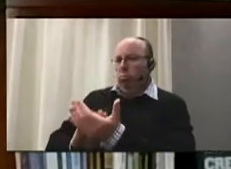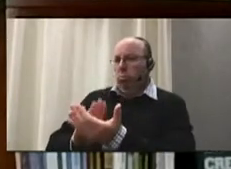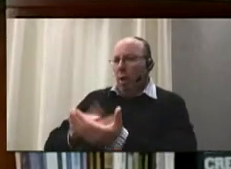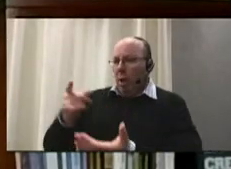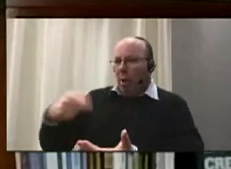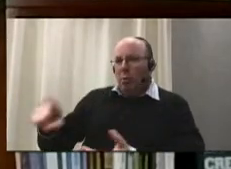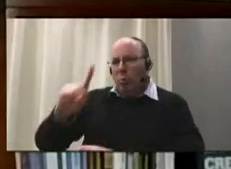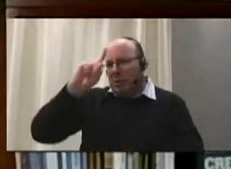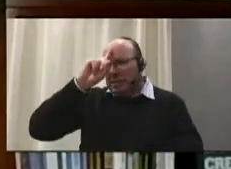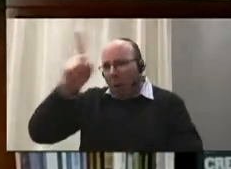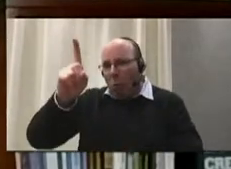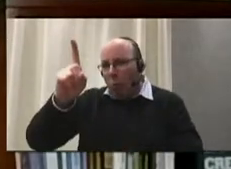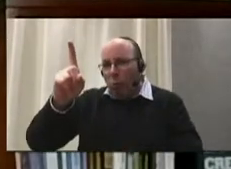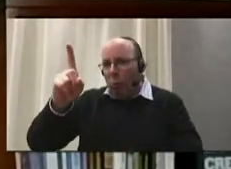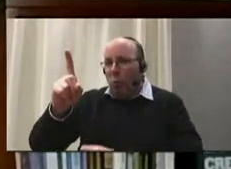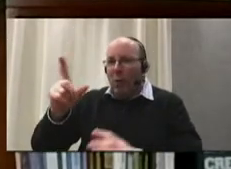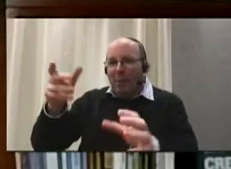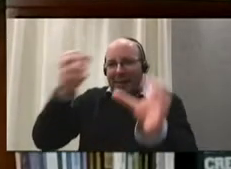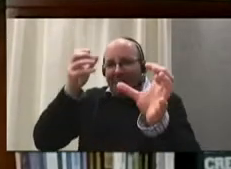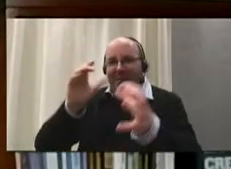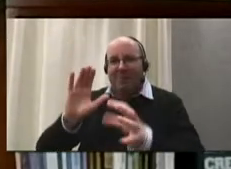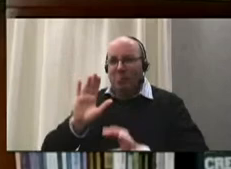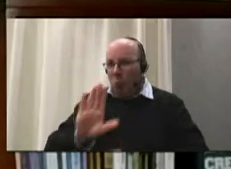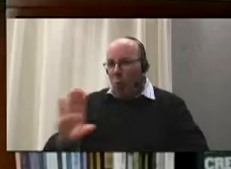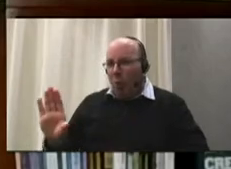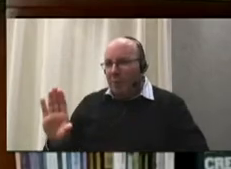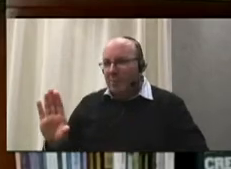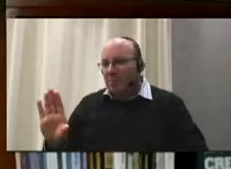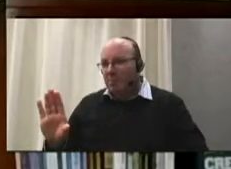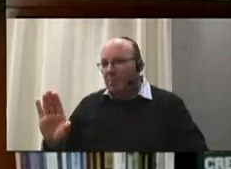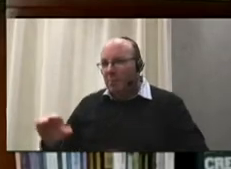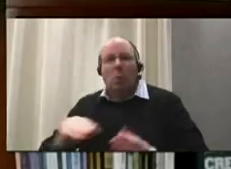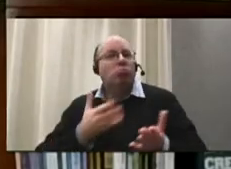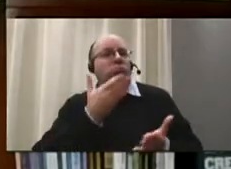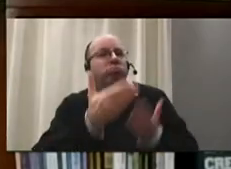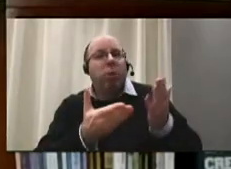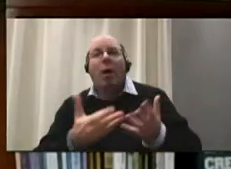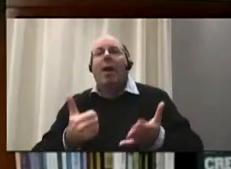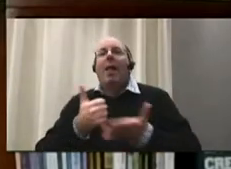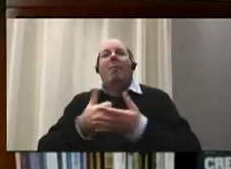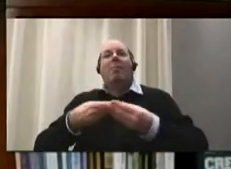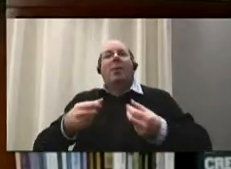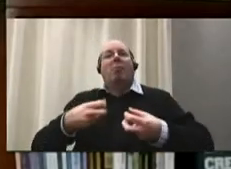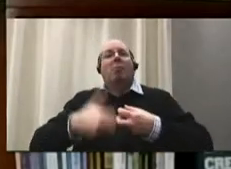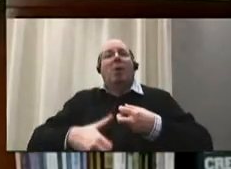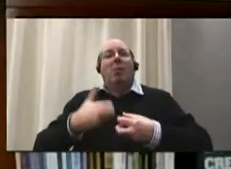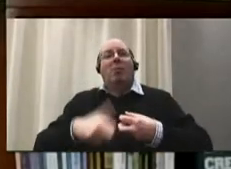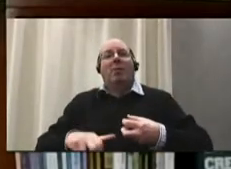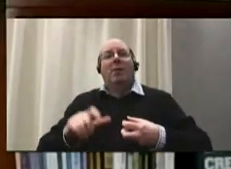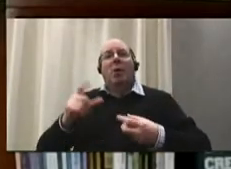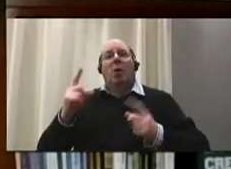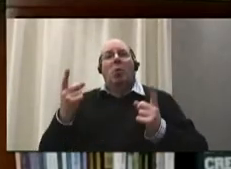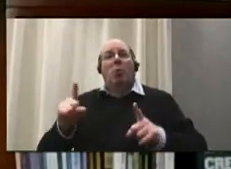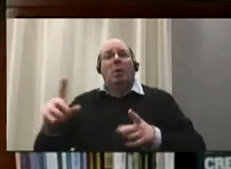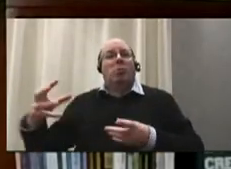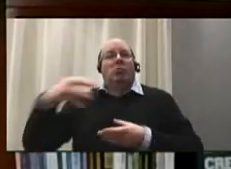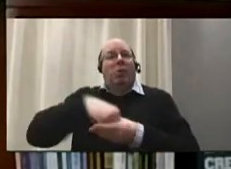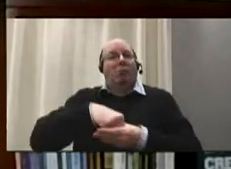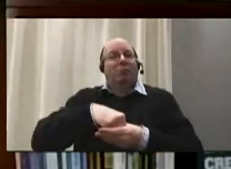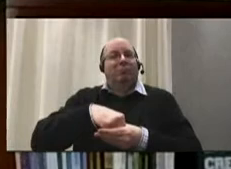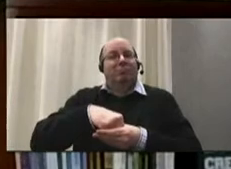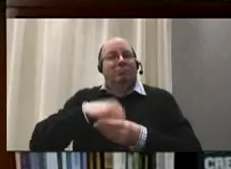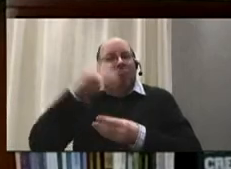ways, and help us figure out ways to solve the problems when we have your voice in the discussion. So study circles,